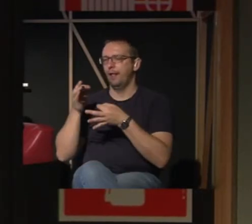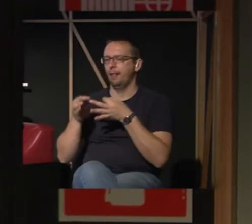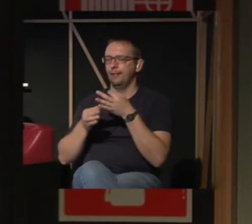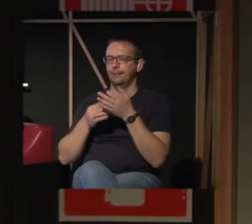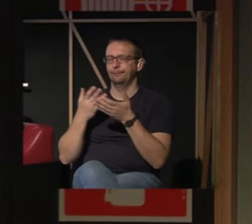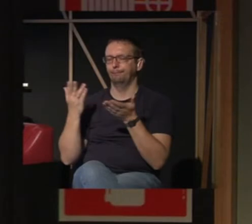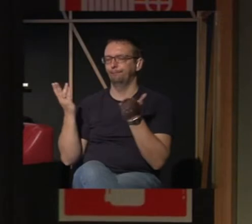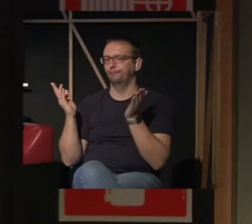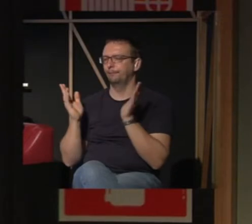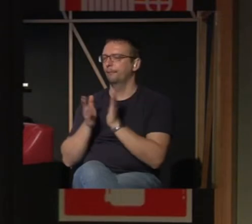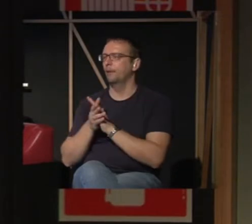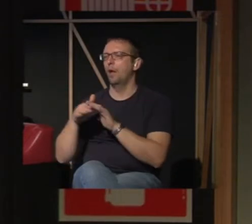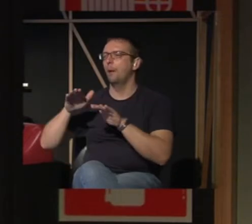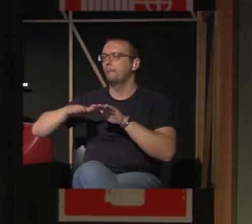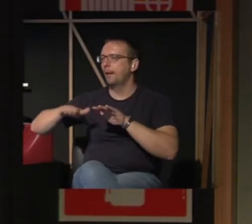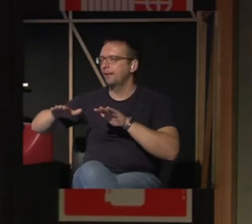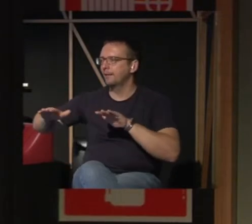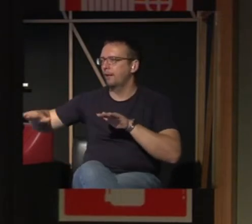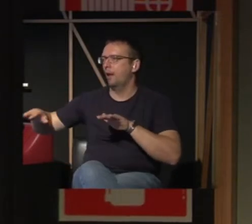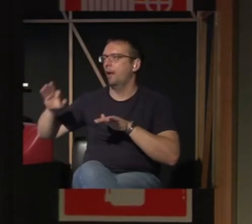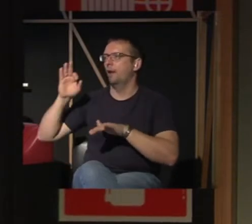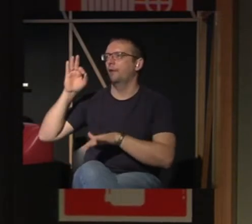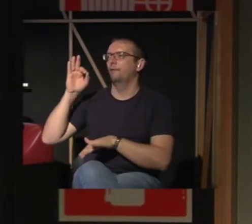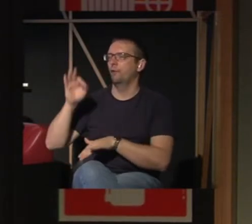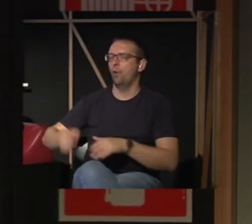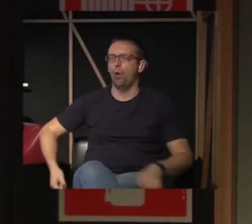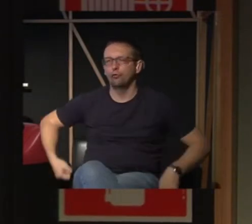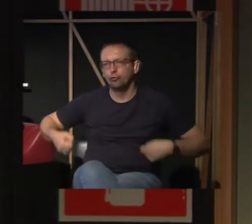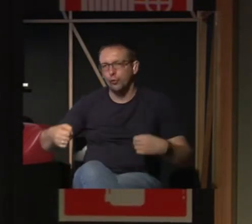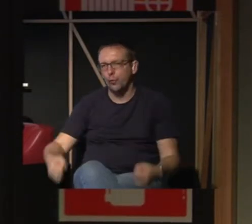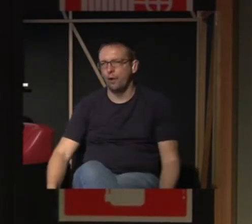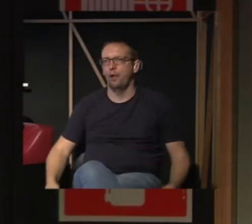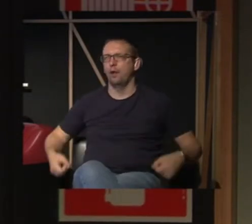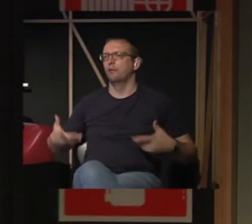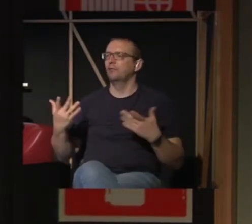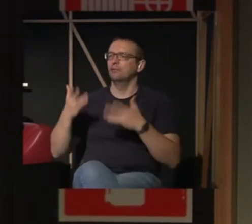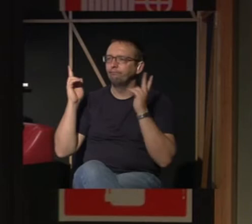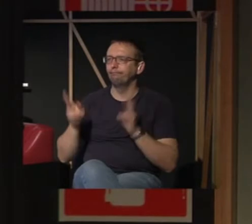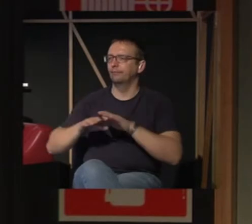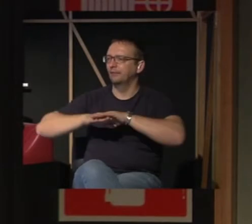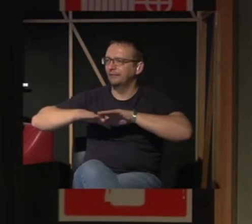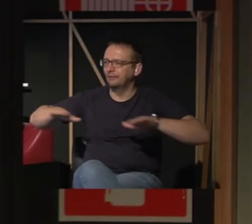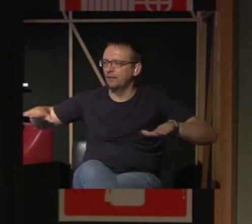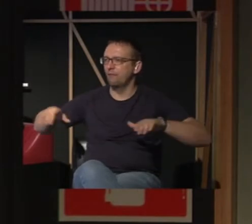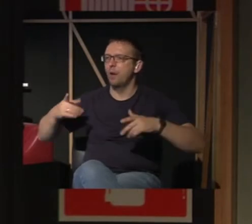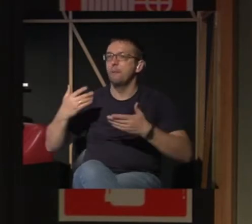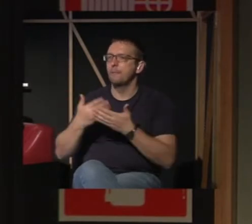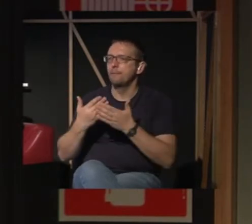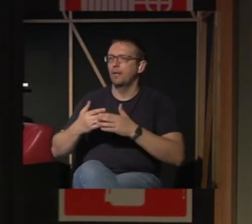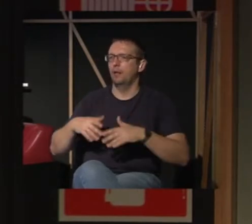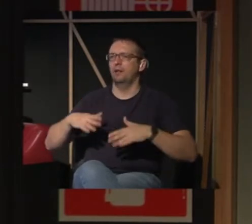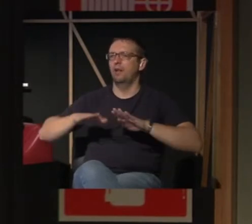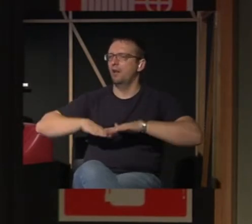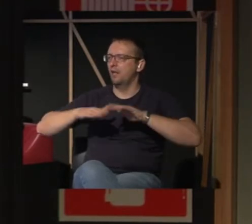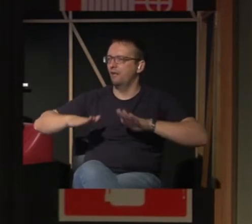in Copacabana Beach. So it was very flimsy grounding. So we learned from that experience and made sure that firm grounding was made